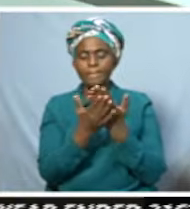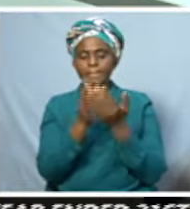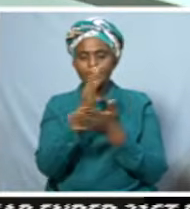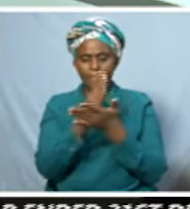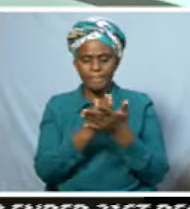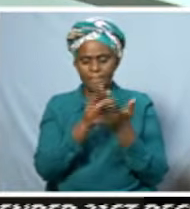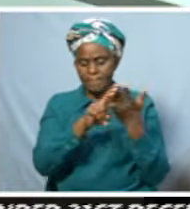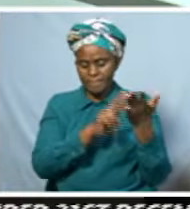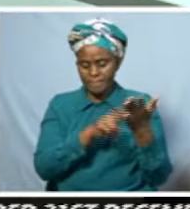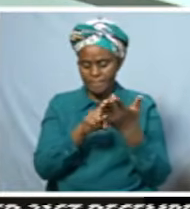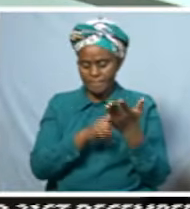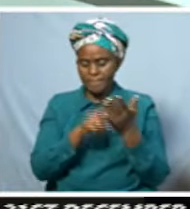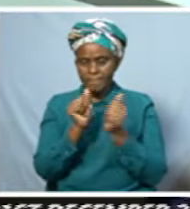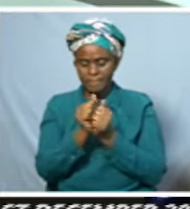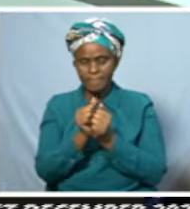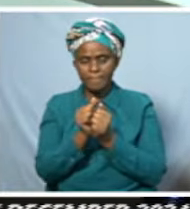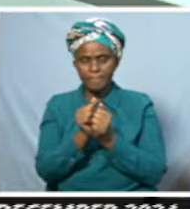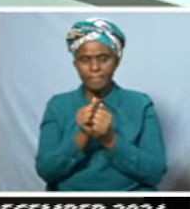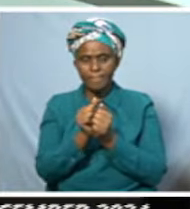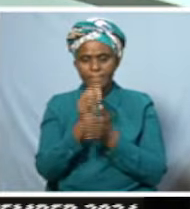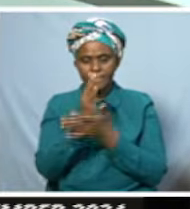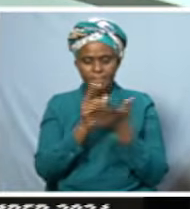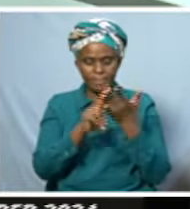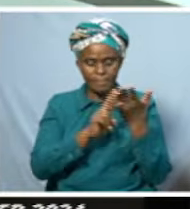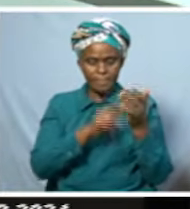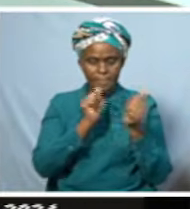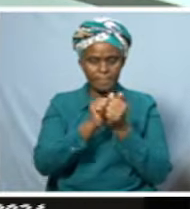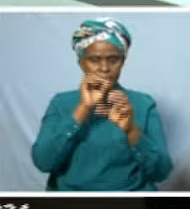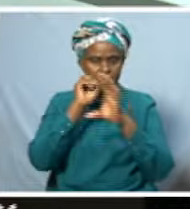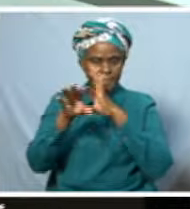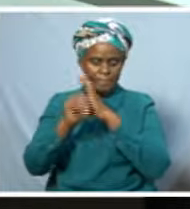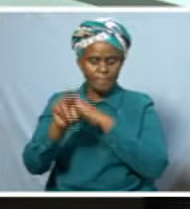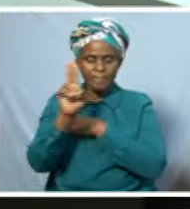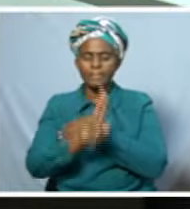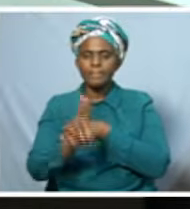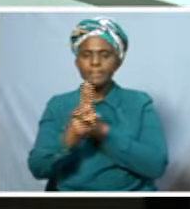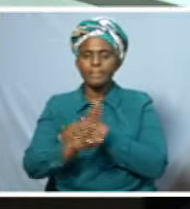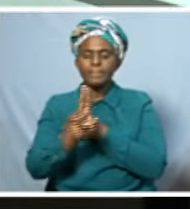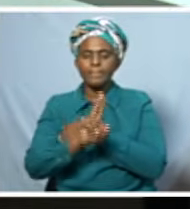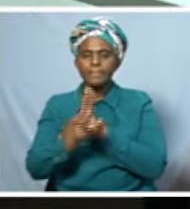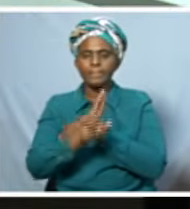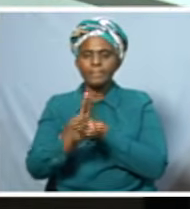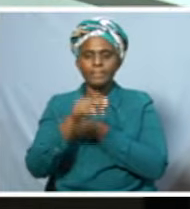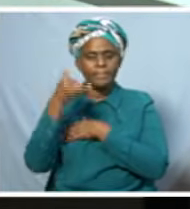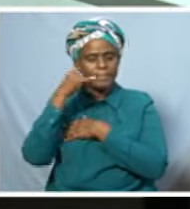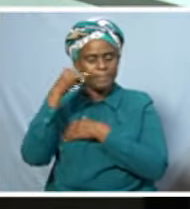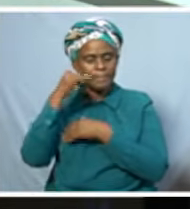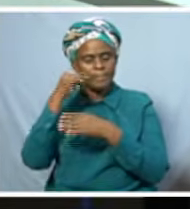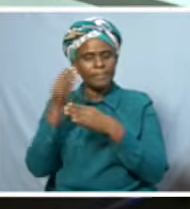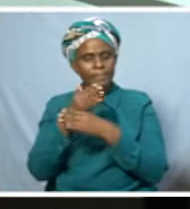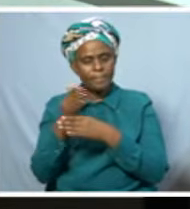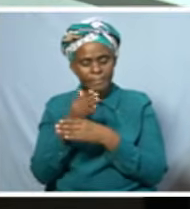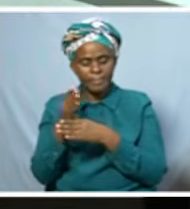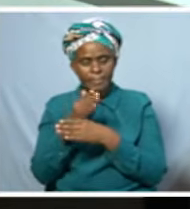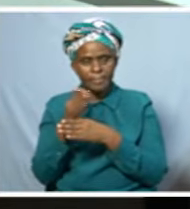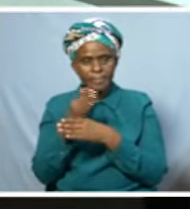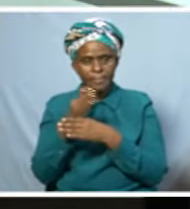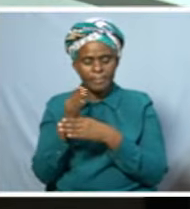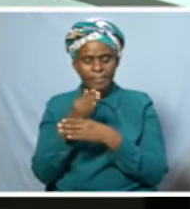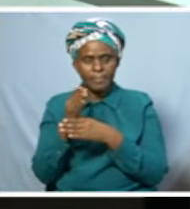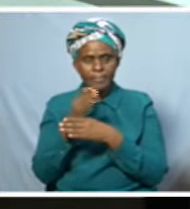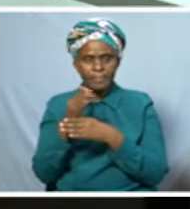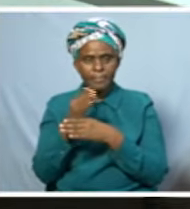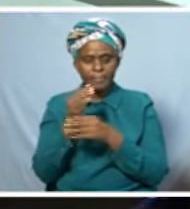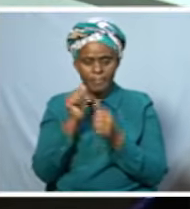some reports in terms of the depots using mobile transactions that